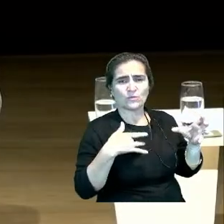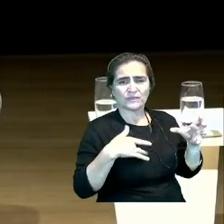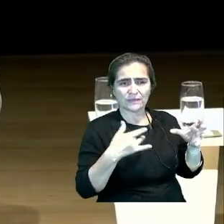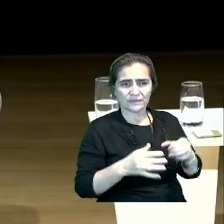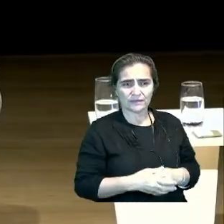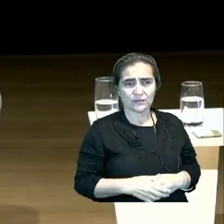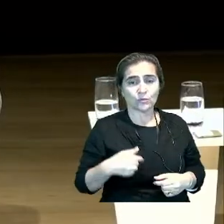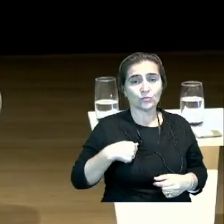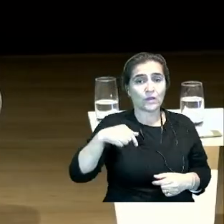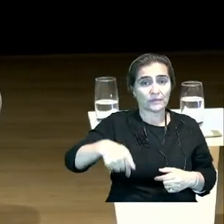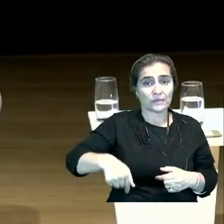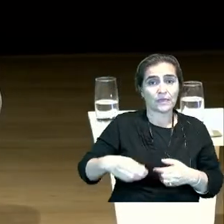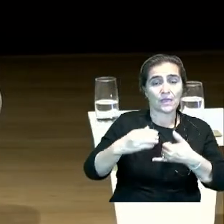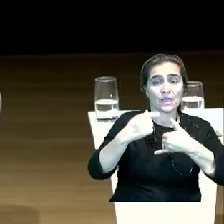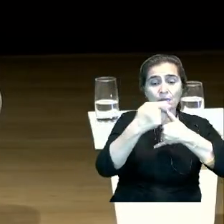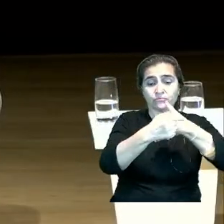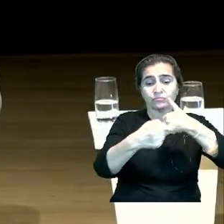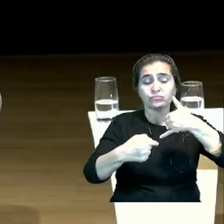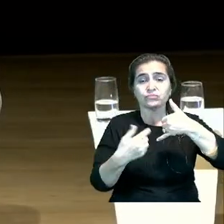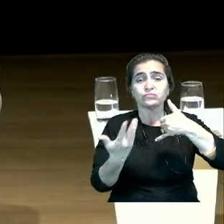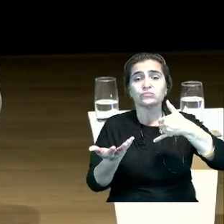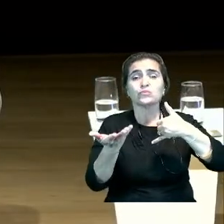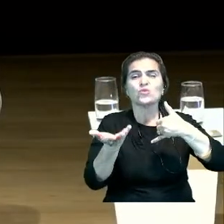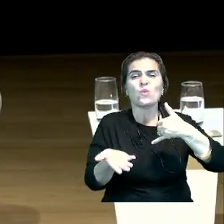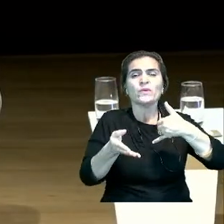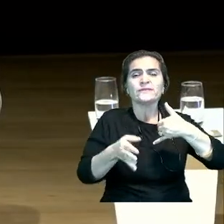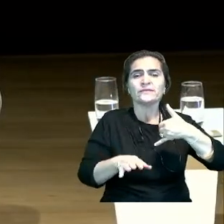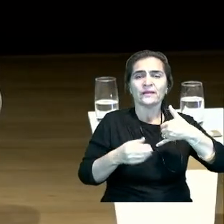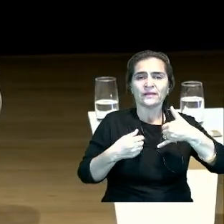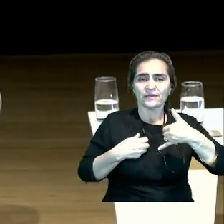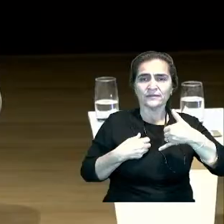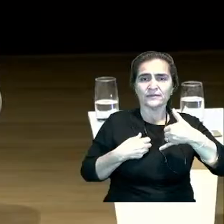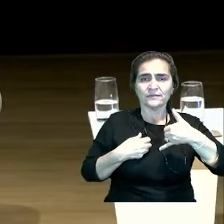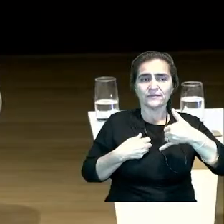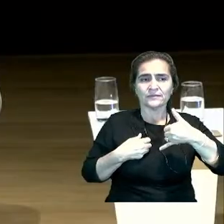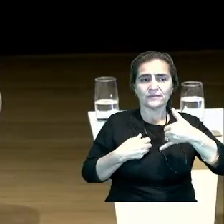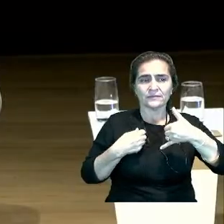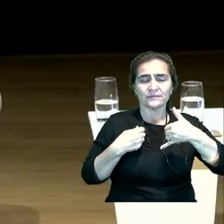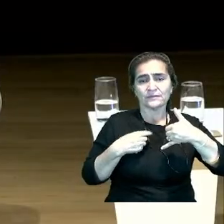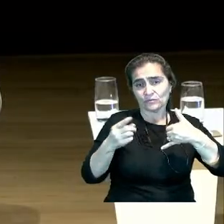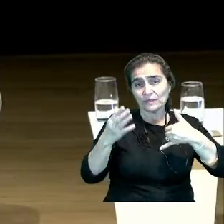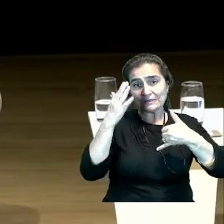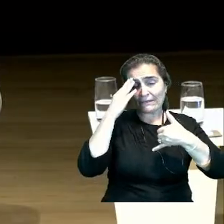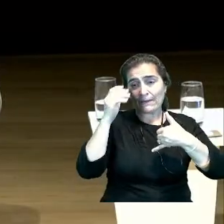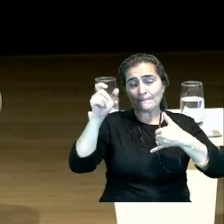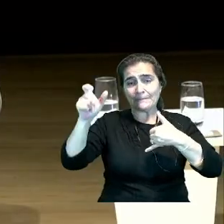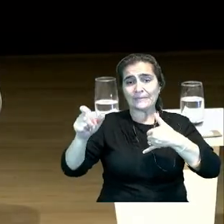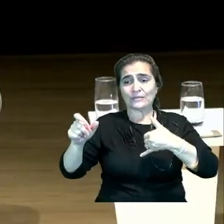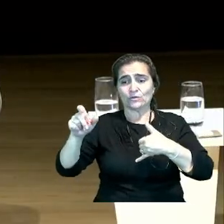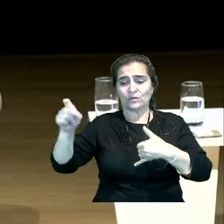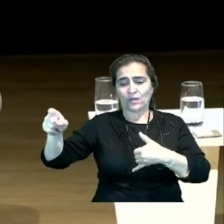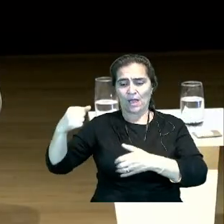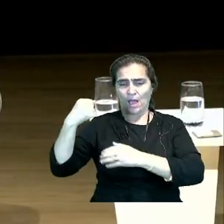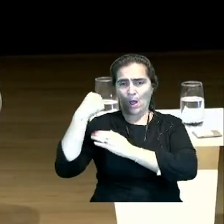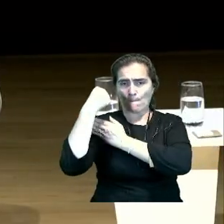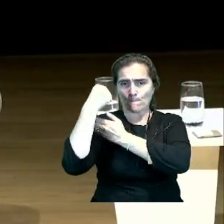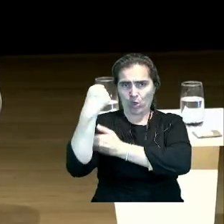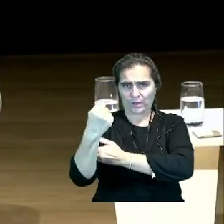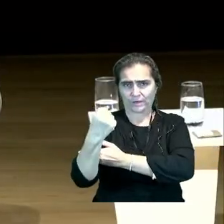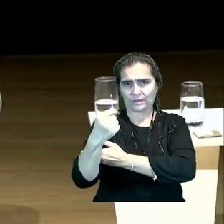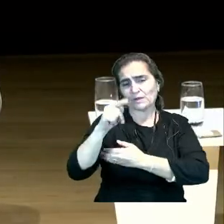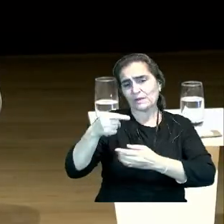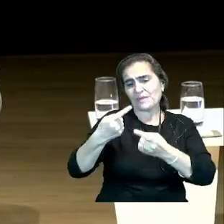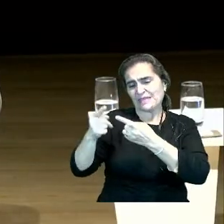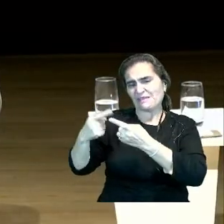is the psychosocial state of our country? Usually the country that has more